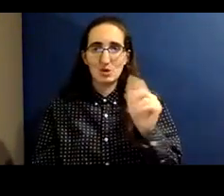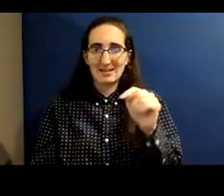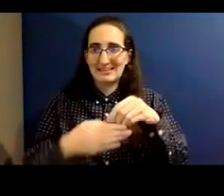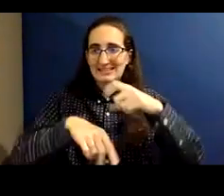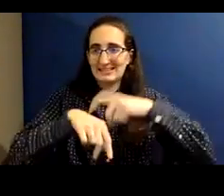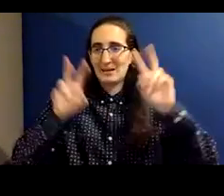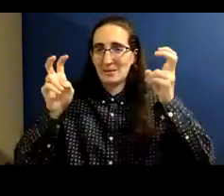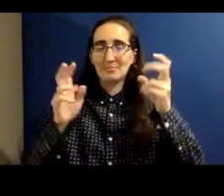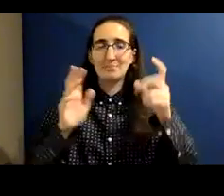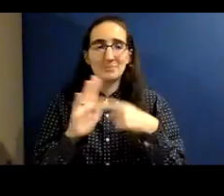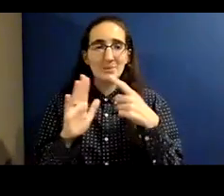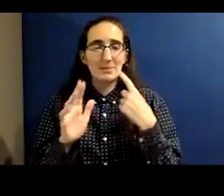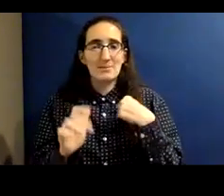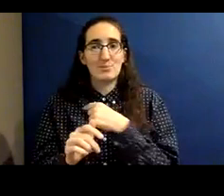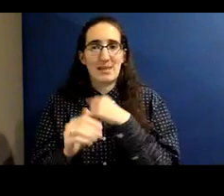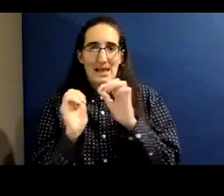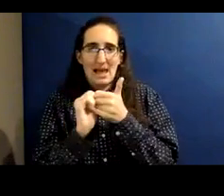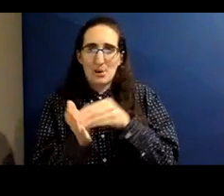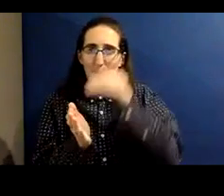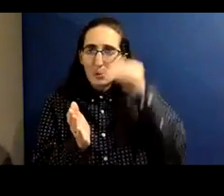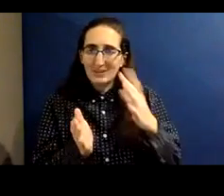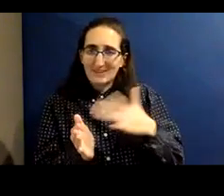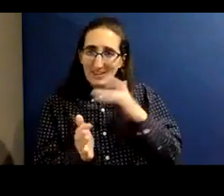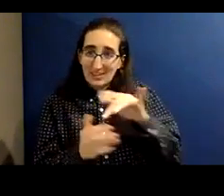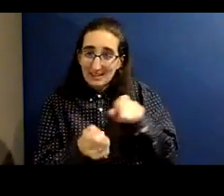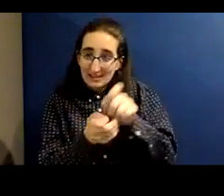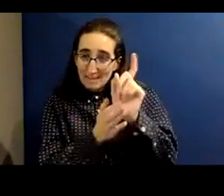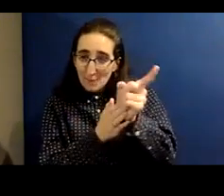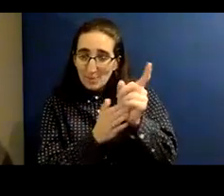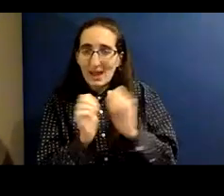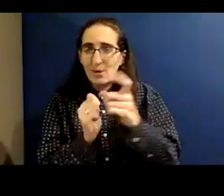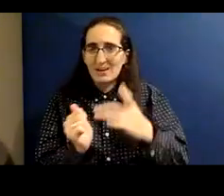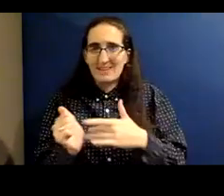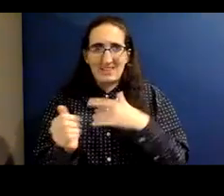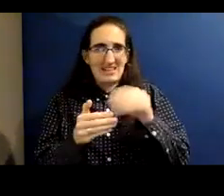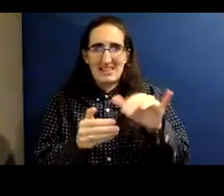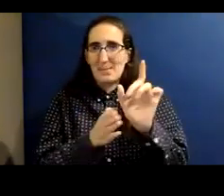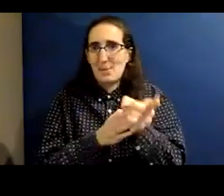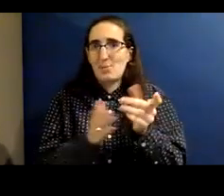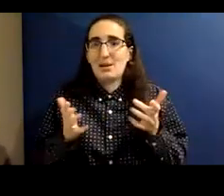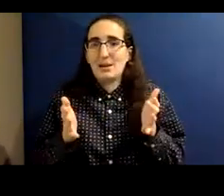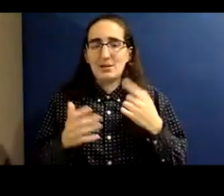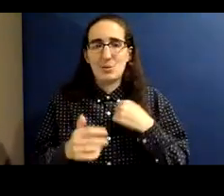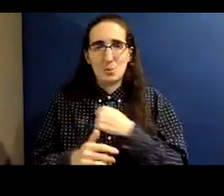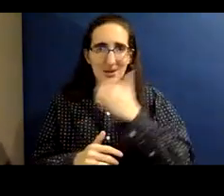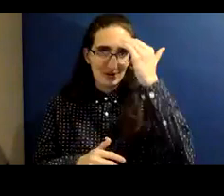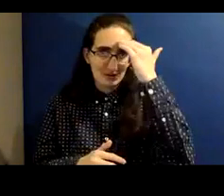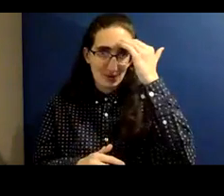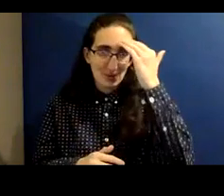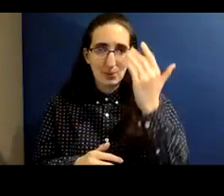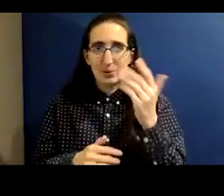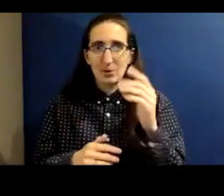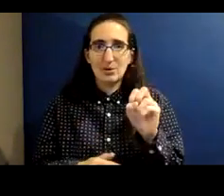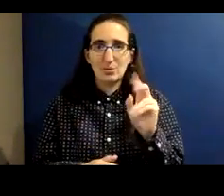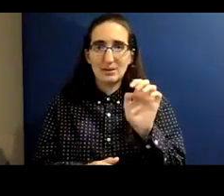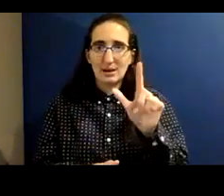we how a student is feeling in that moment is how they're feeling in that moment. And we know that